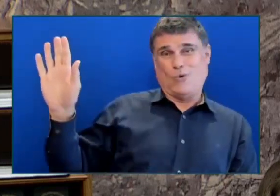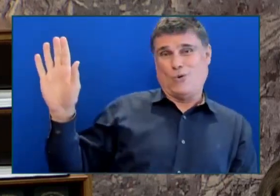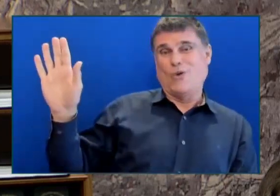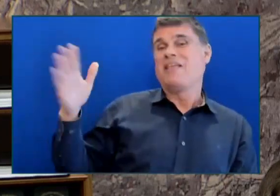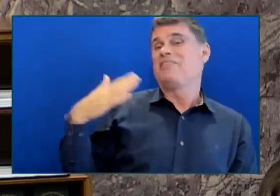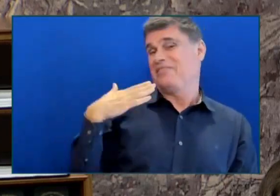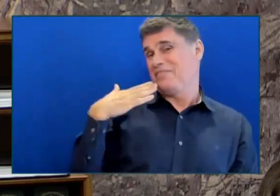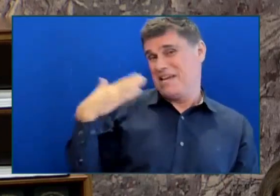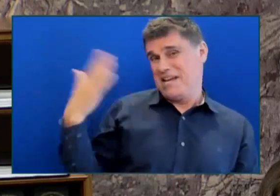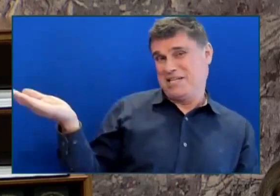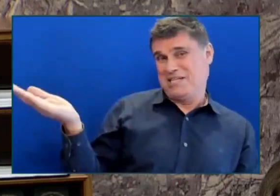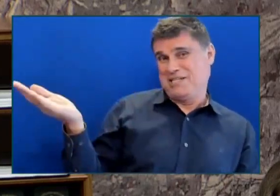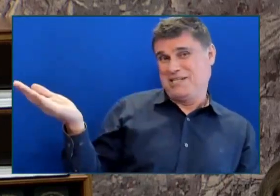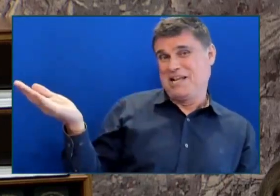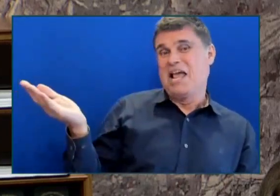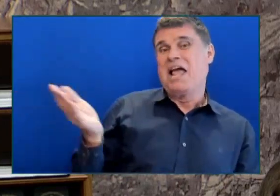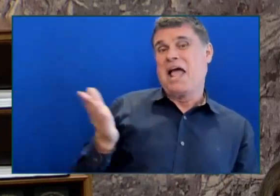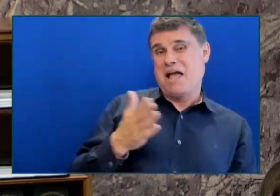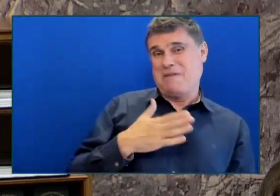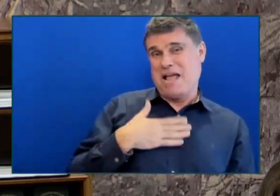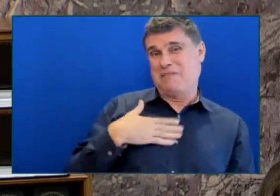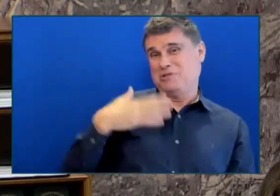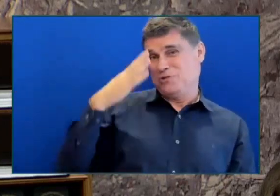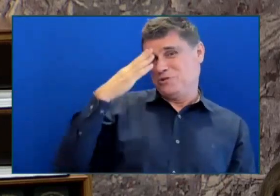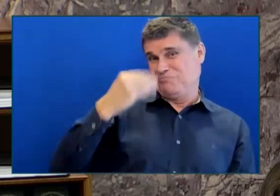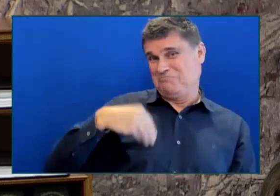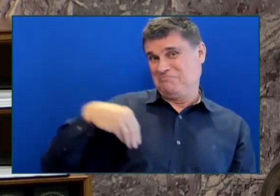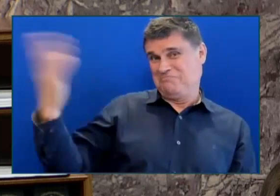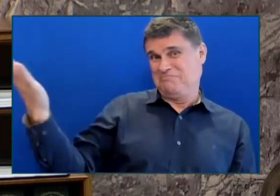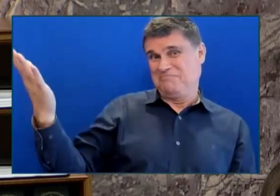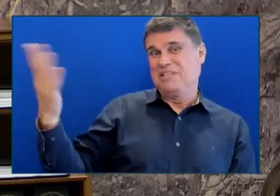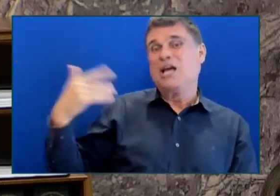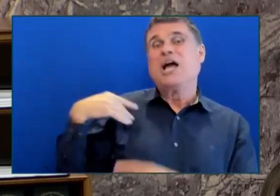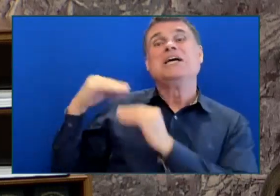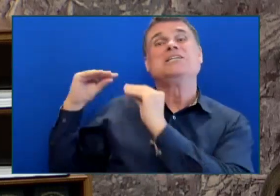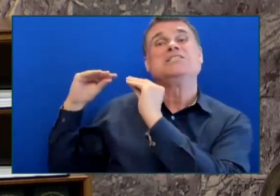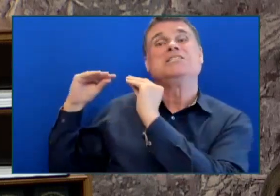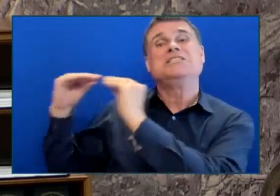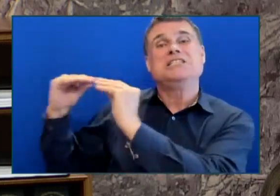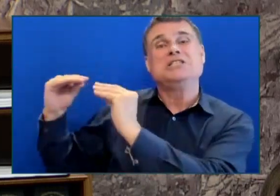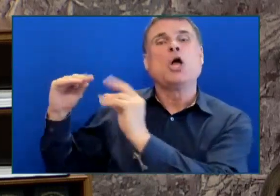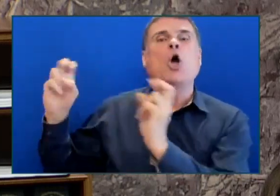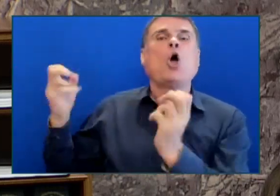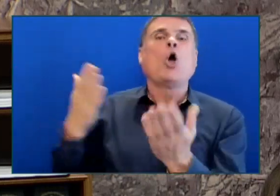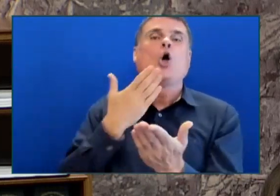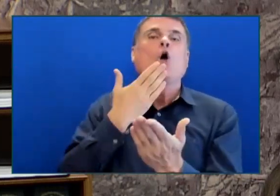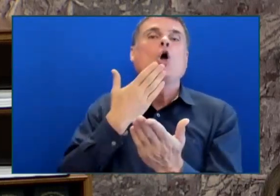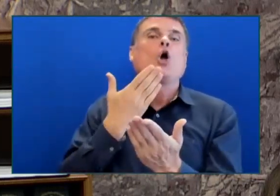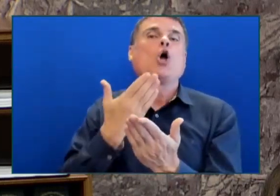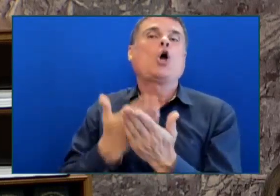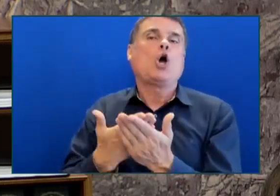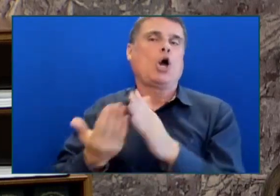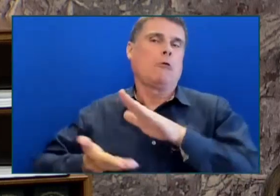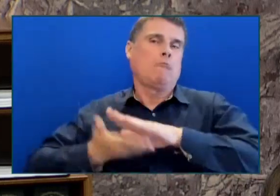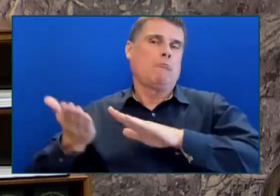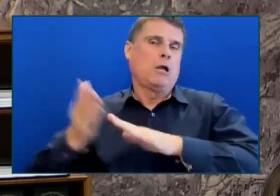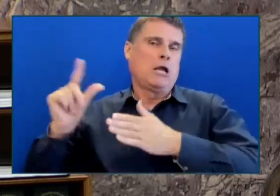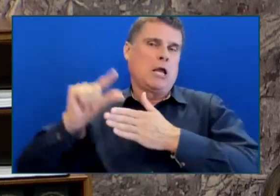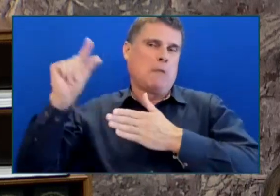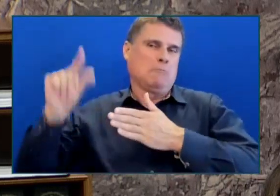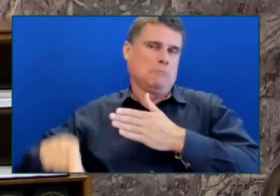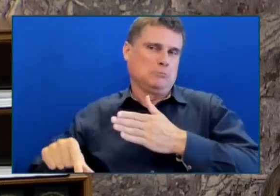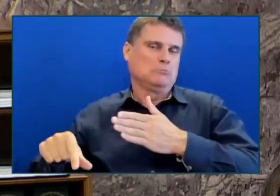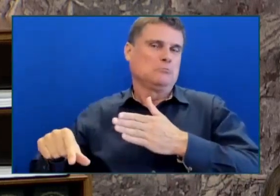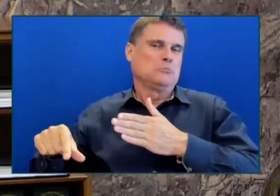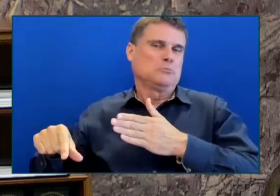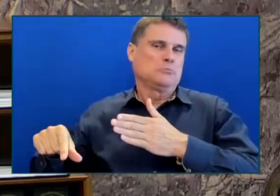corporate governance, because the fact of the matter is, just a minute, members, the best part's coming. Let's get the question. You always do this